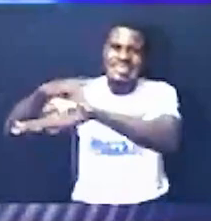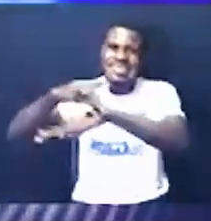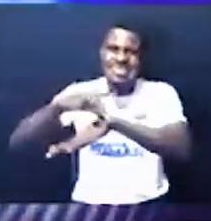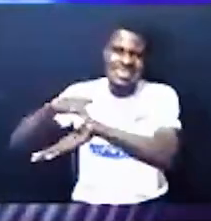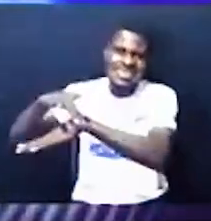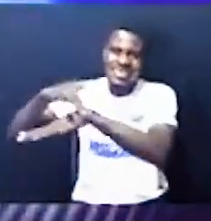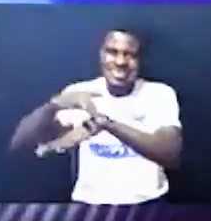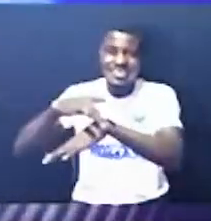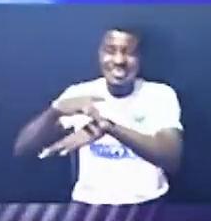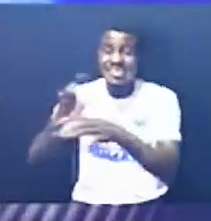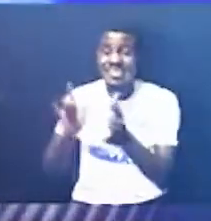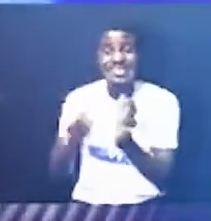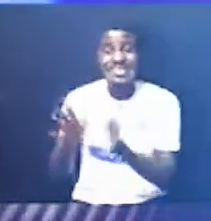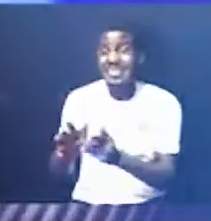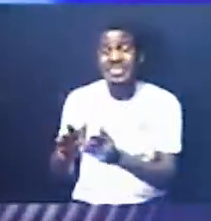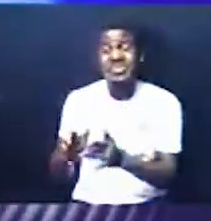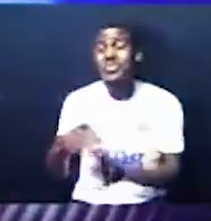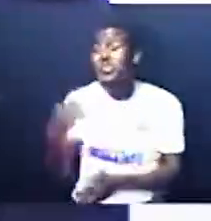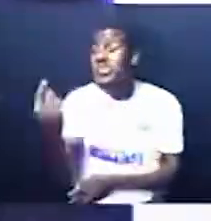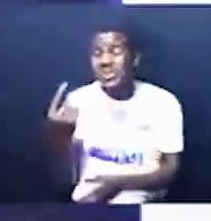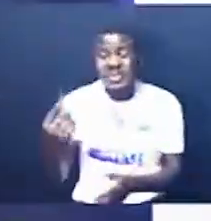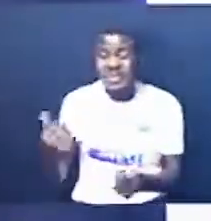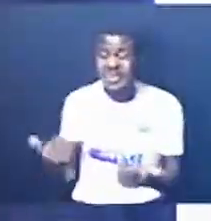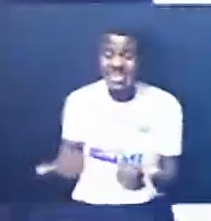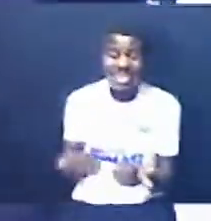earth. He has always been the game